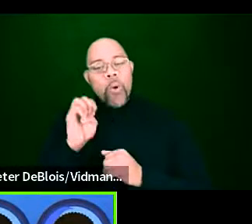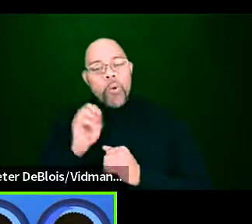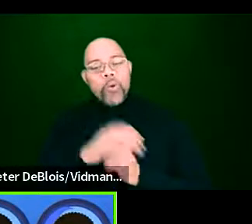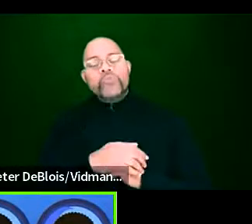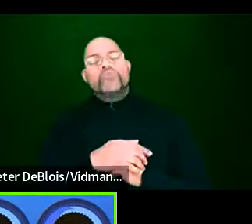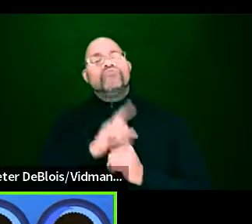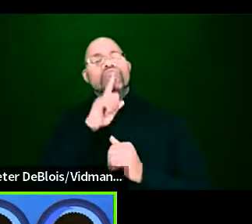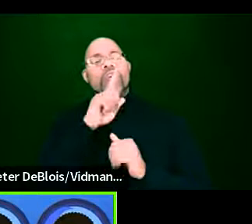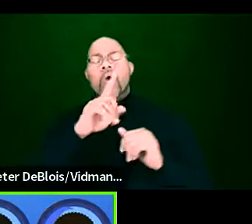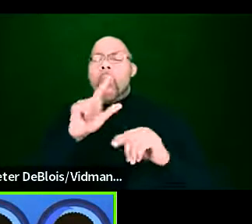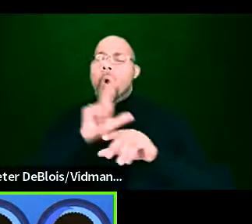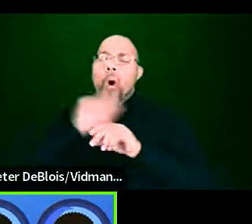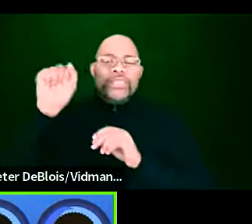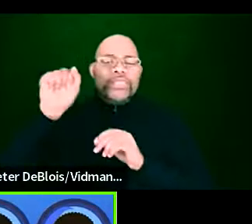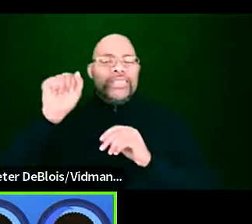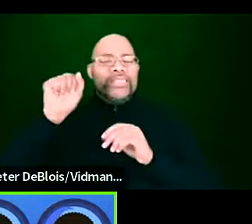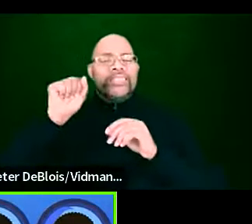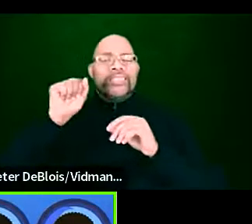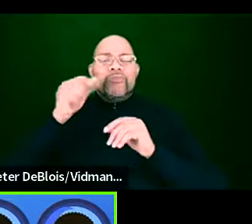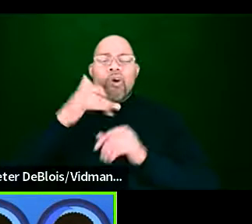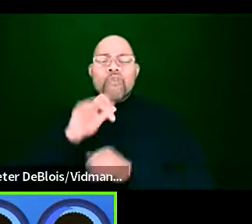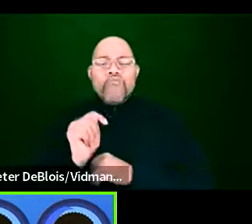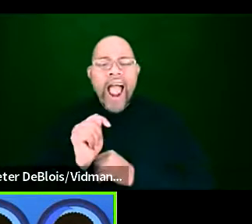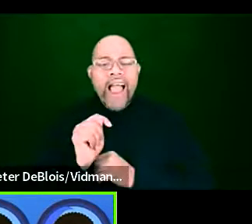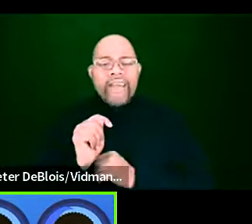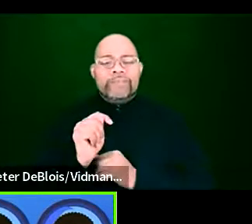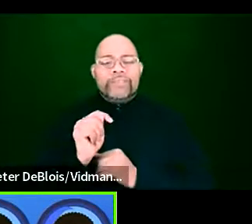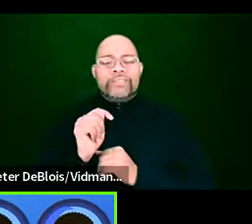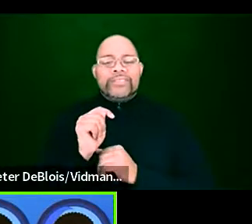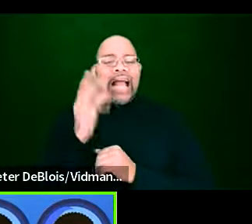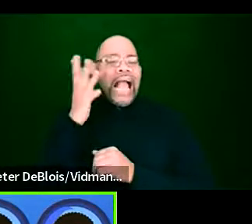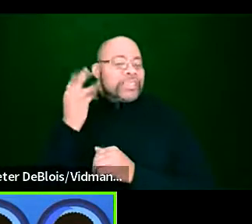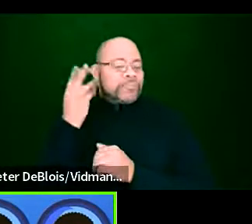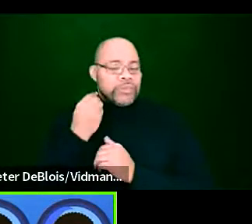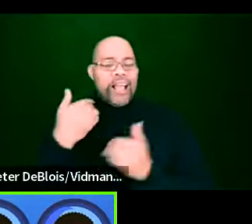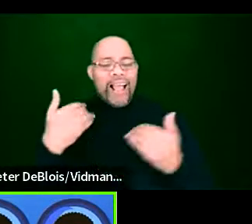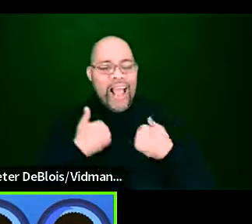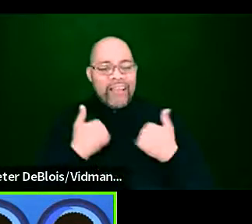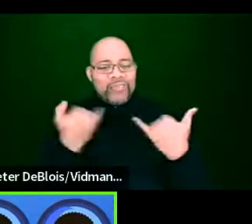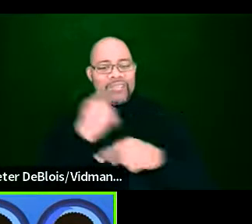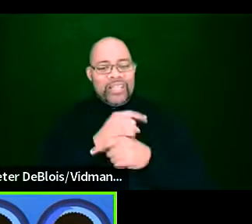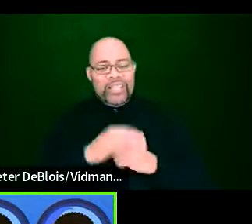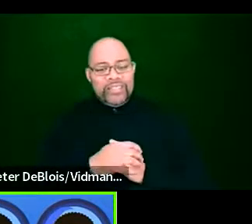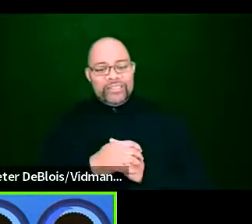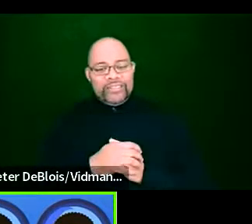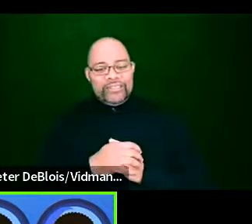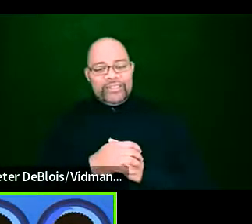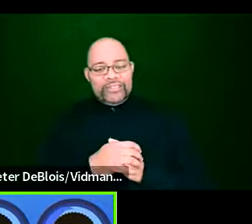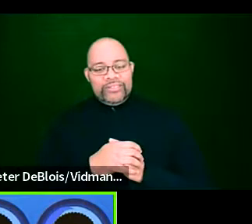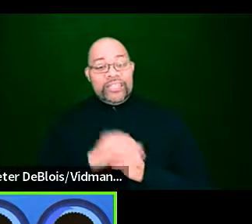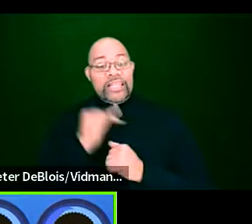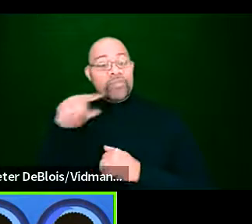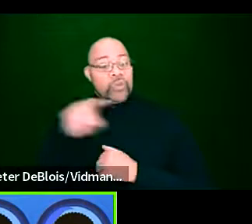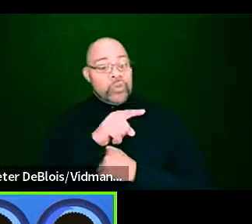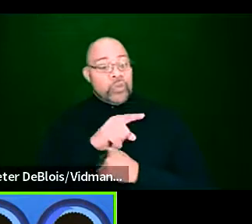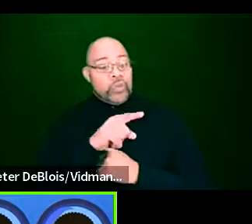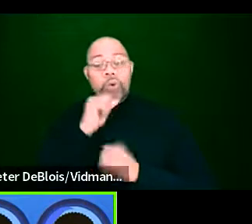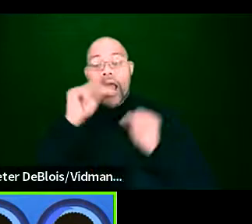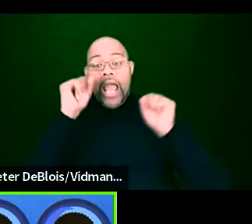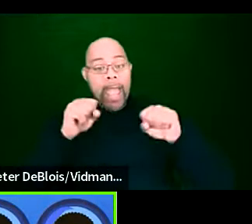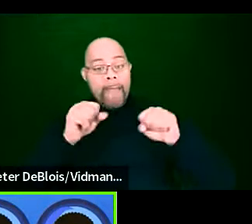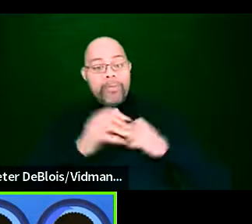an awesome crafting experience we had today. If you weren't